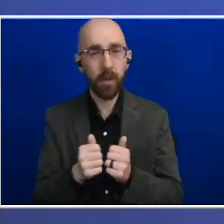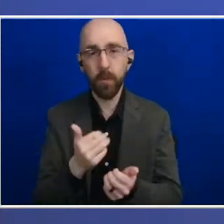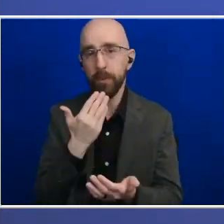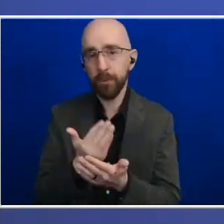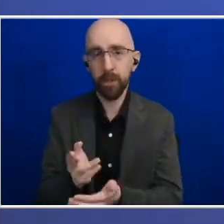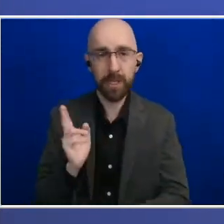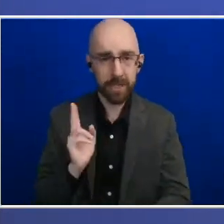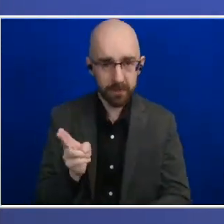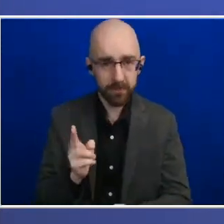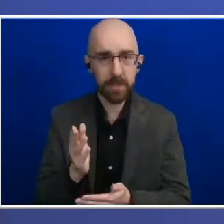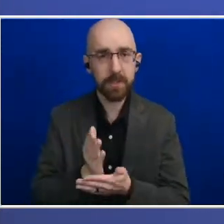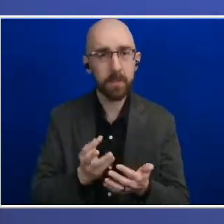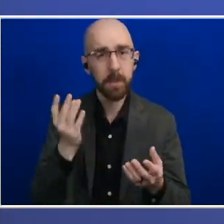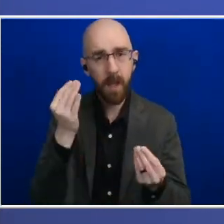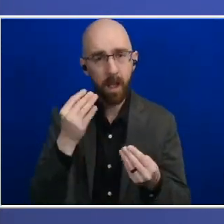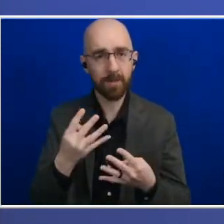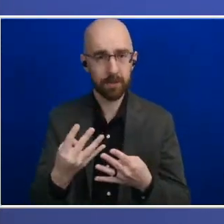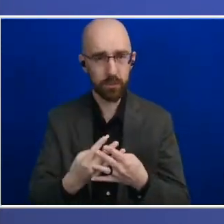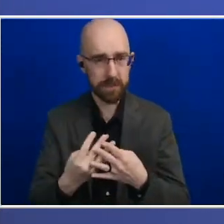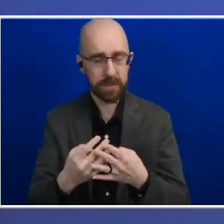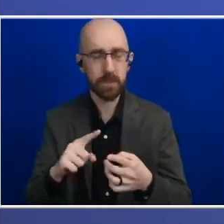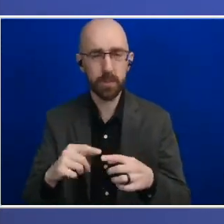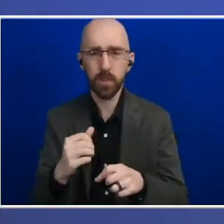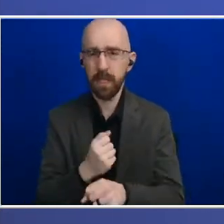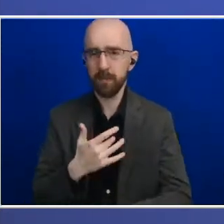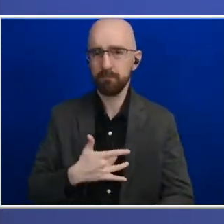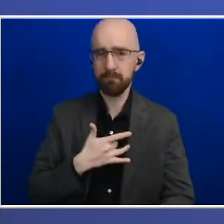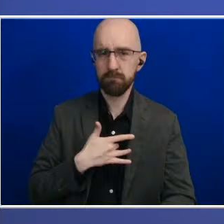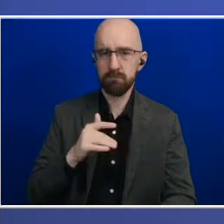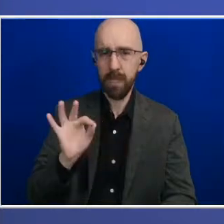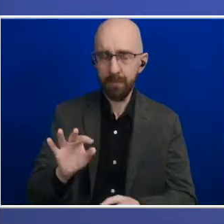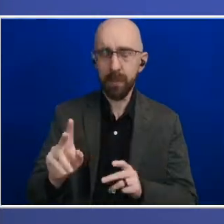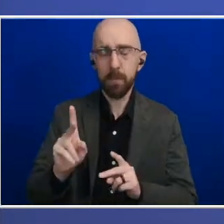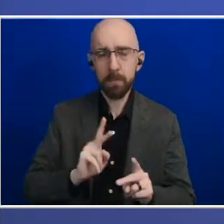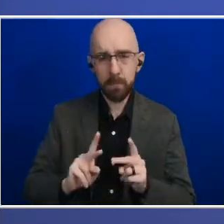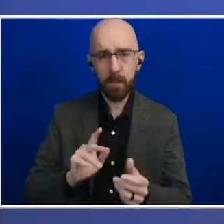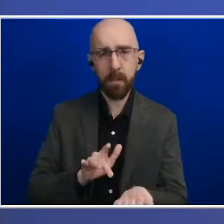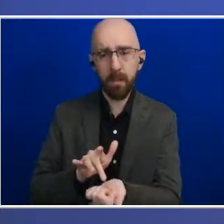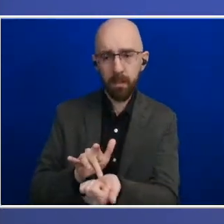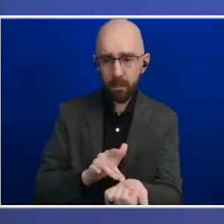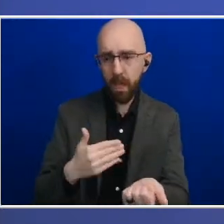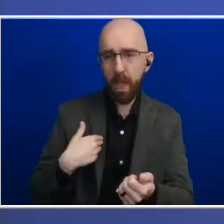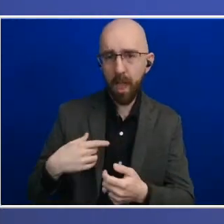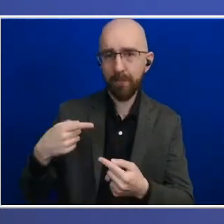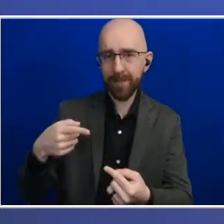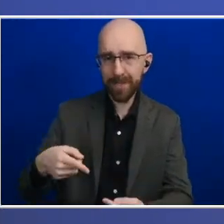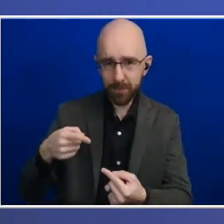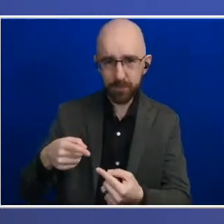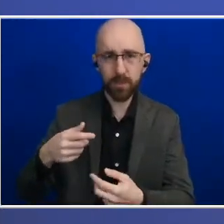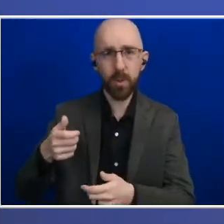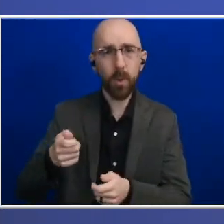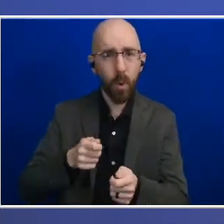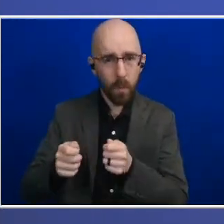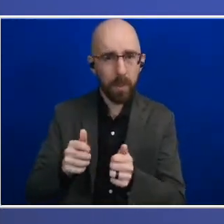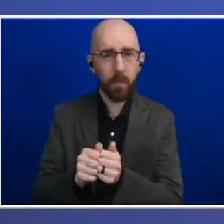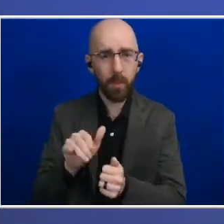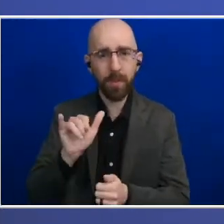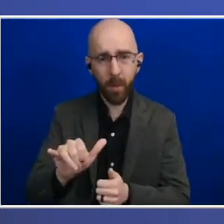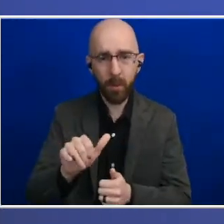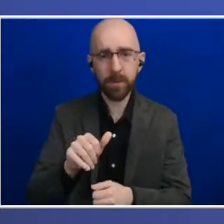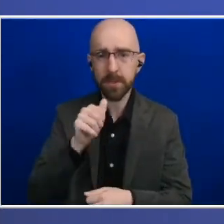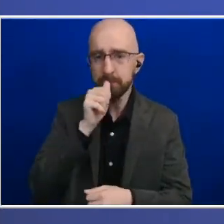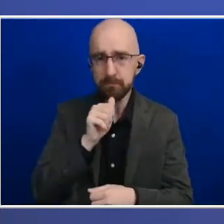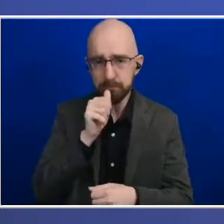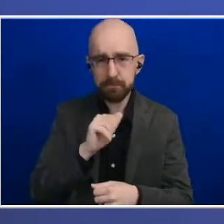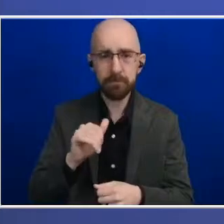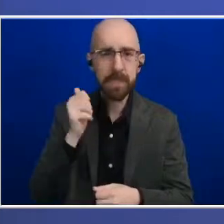cognitive screens to get a sense for whether or not people are having trouble coping with those instrumental activities of daily living. And then first thing, to